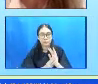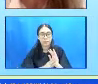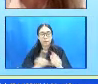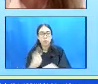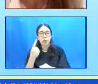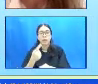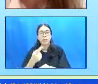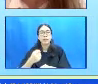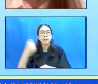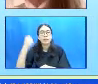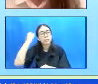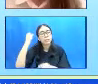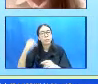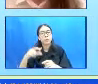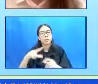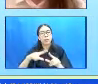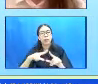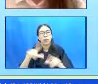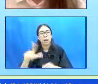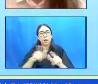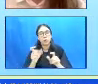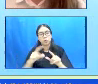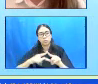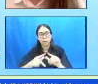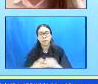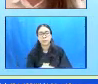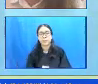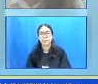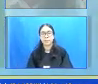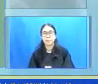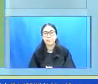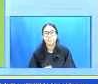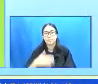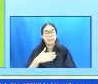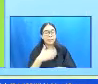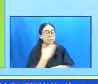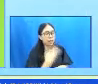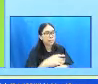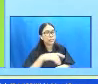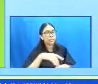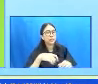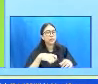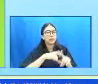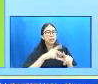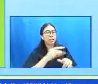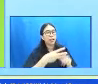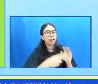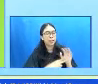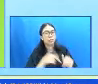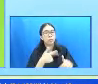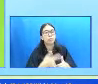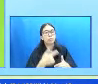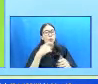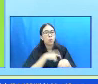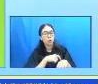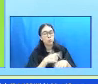Thank you, Karen, for the time and the opportunity. Hi, everyone. I'm very happy to be here. And